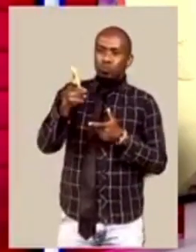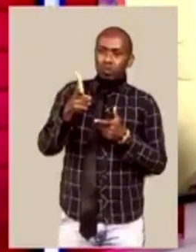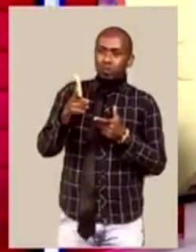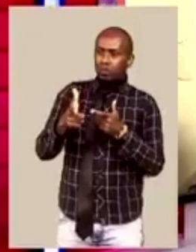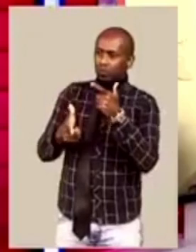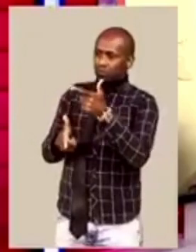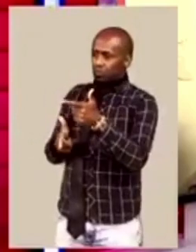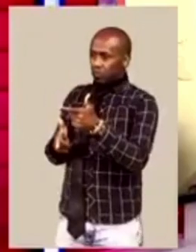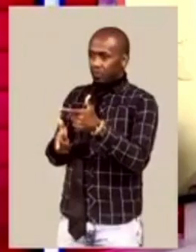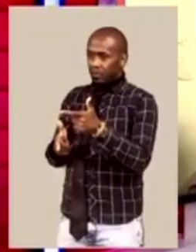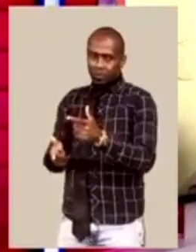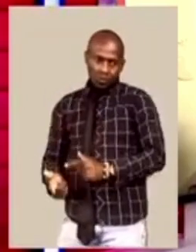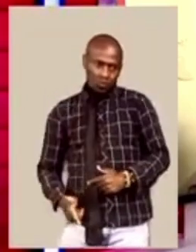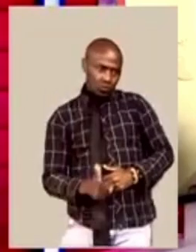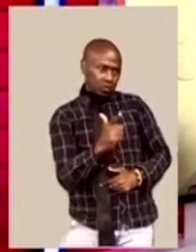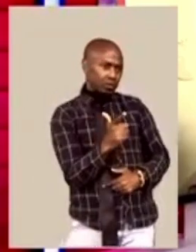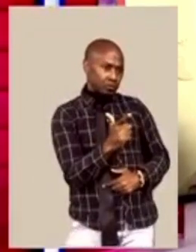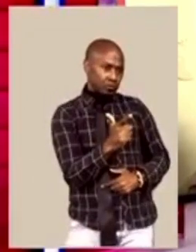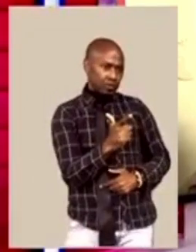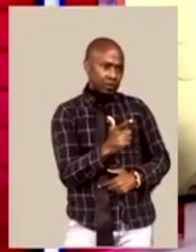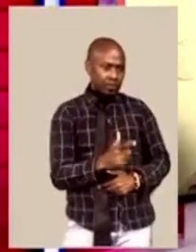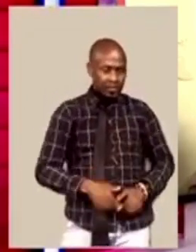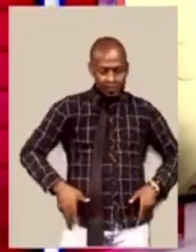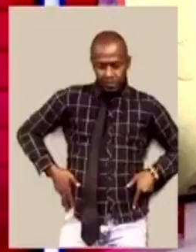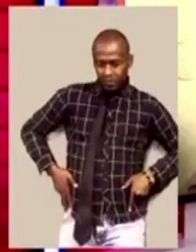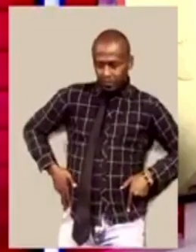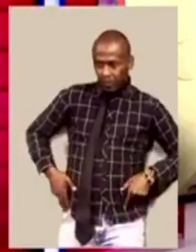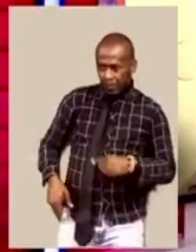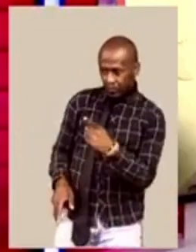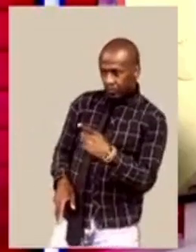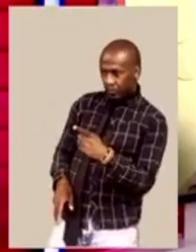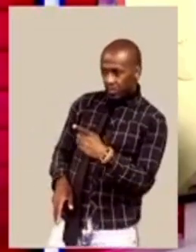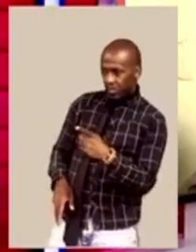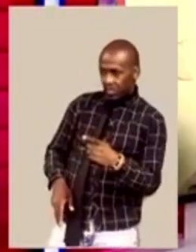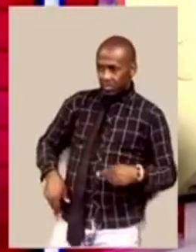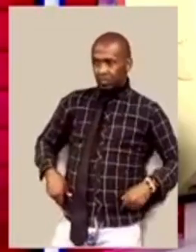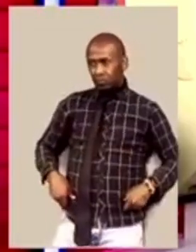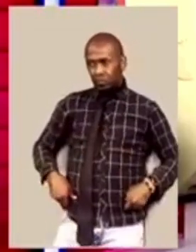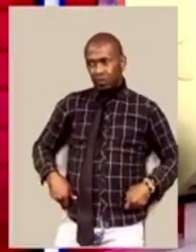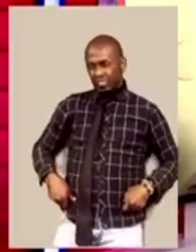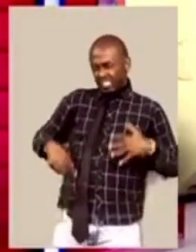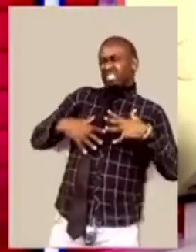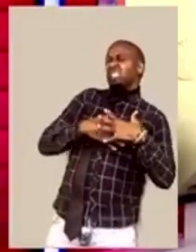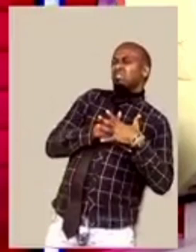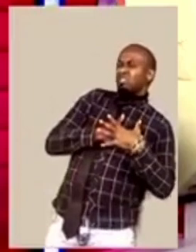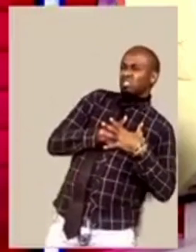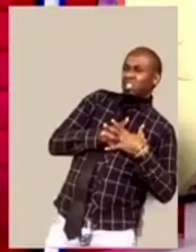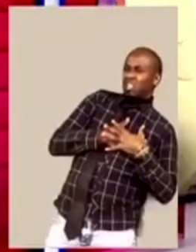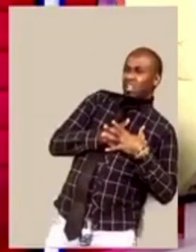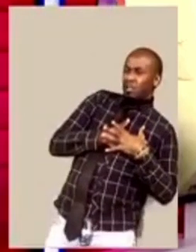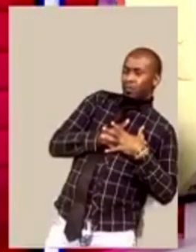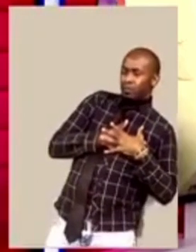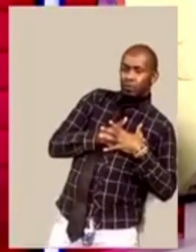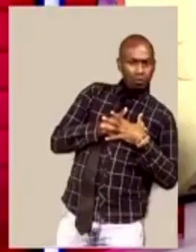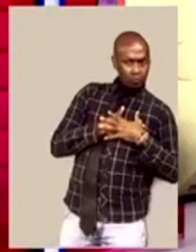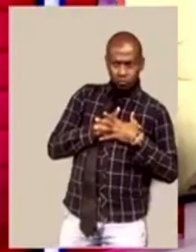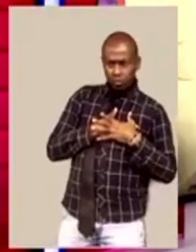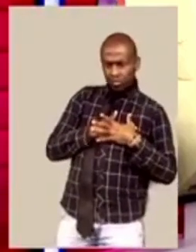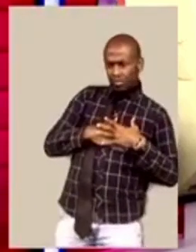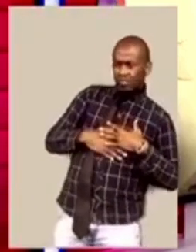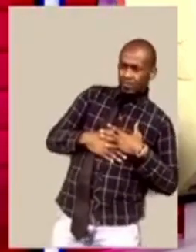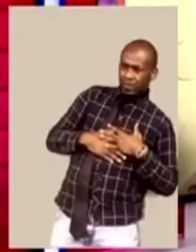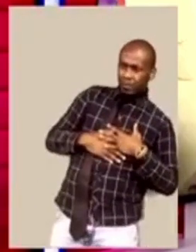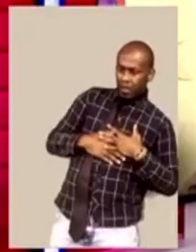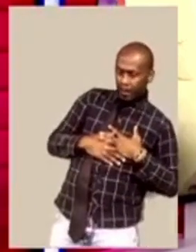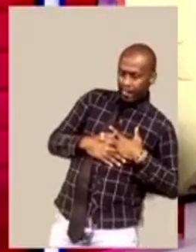Ushak Ushak another 2 more weeks as an extension because of the its many opportunities